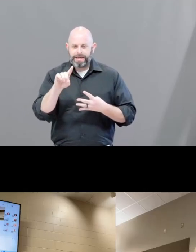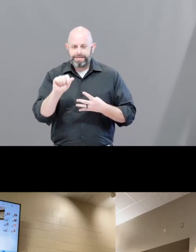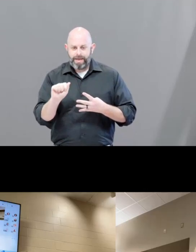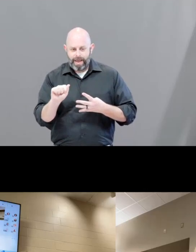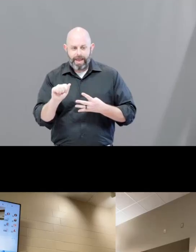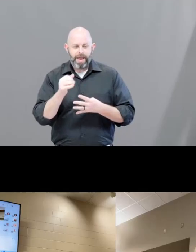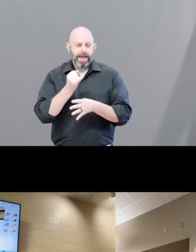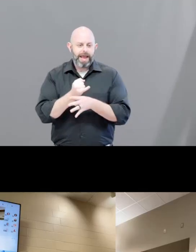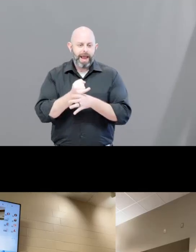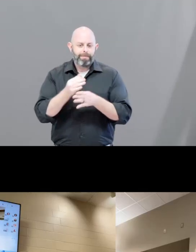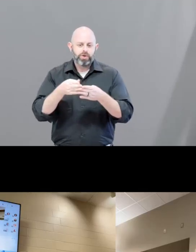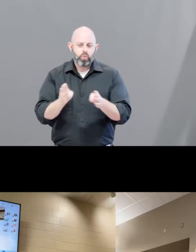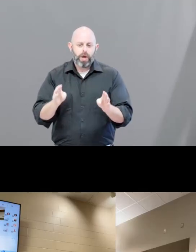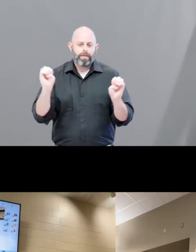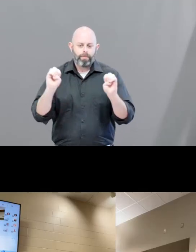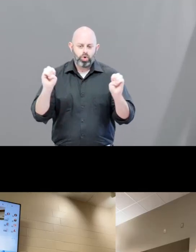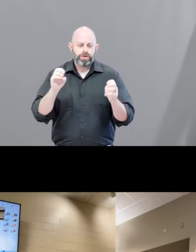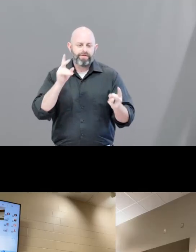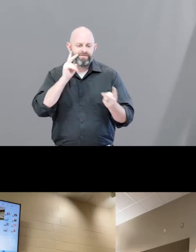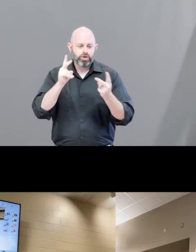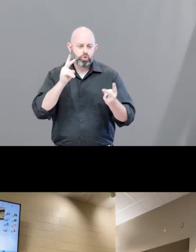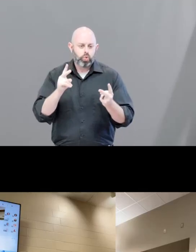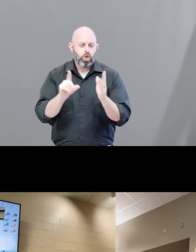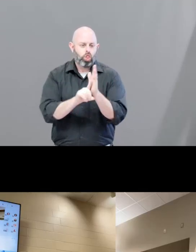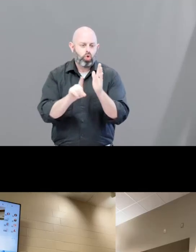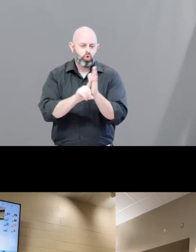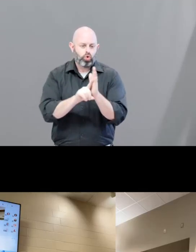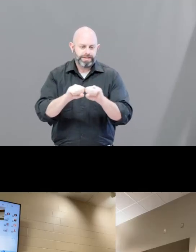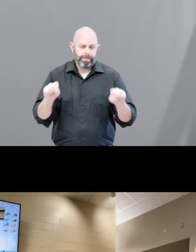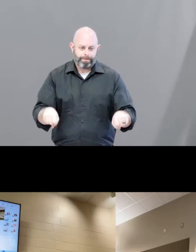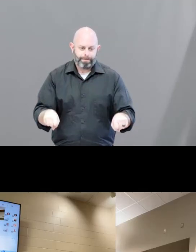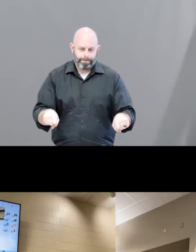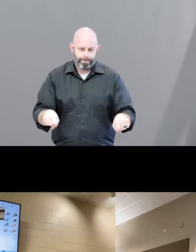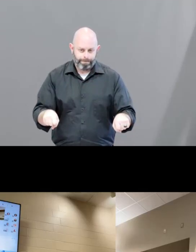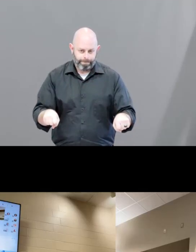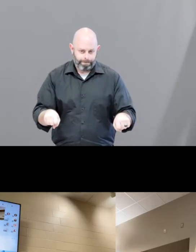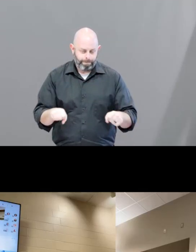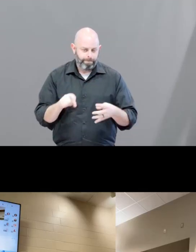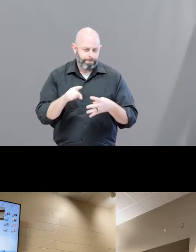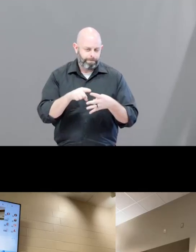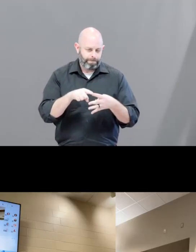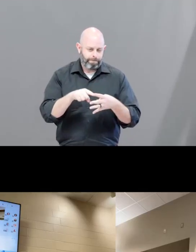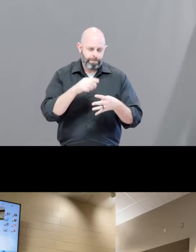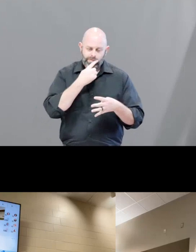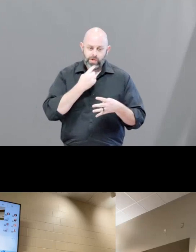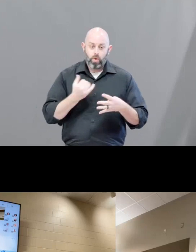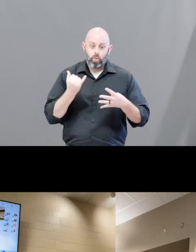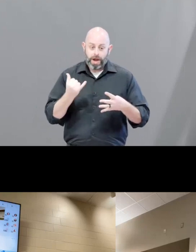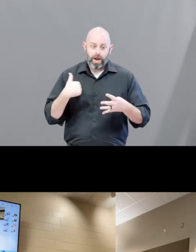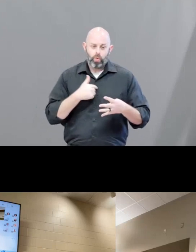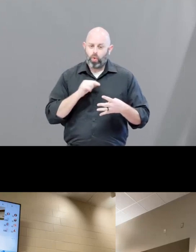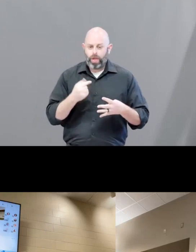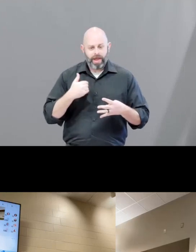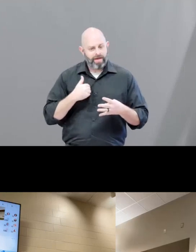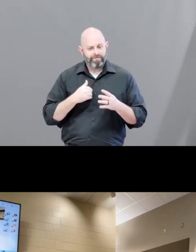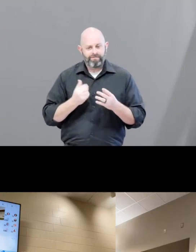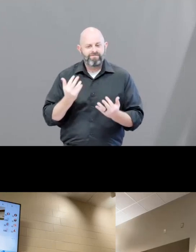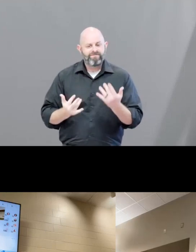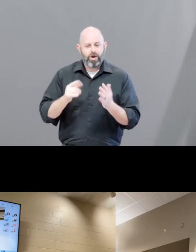ADA campus-wide emergency visual alert system. And that would, right now we only have the